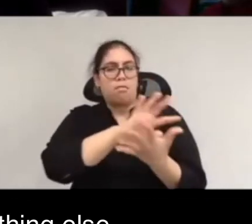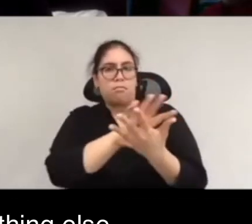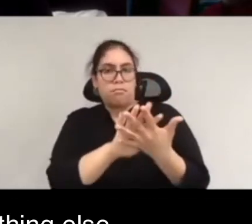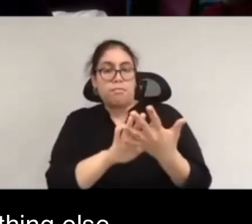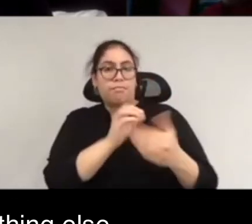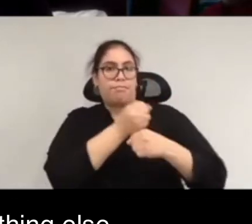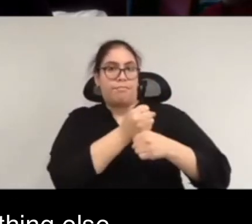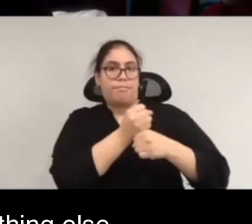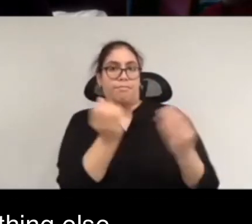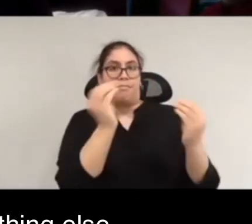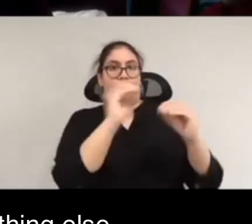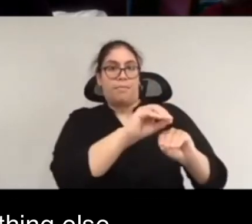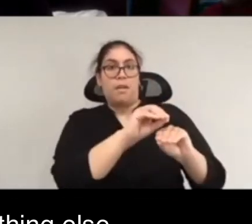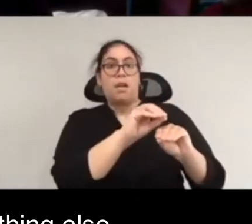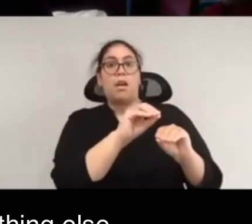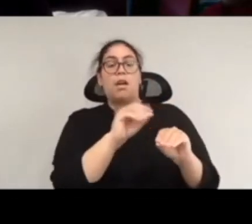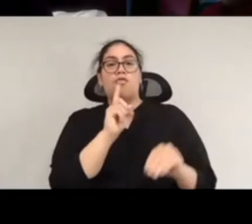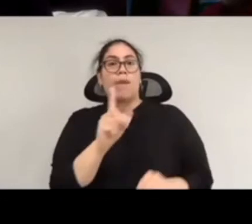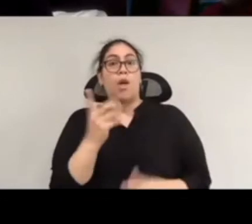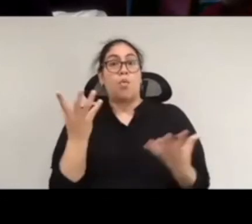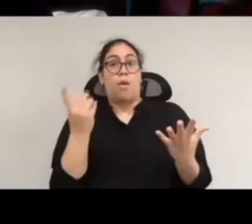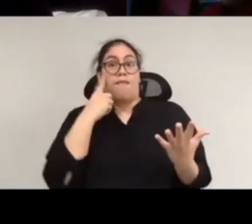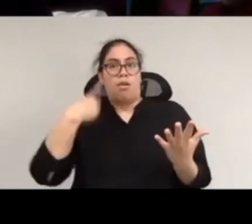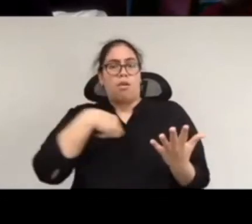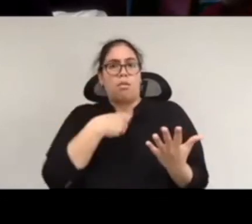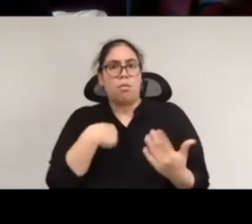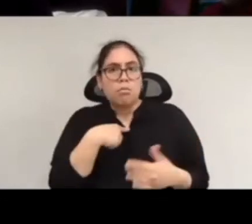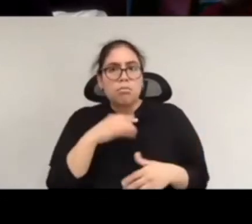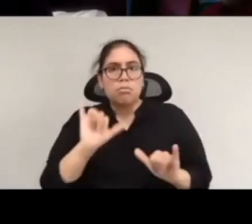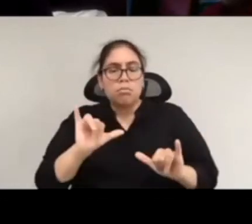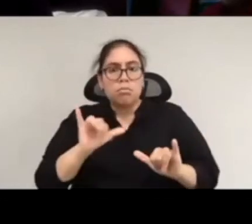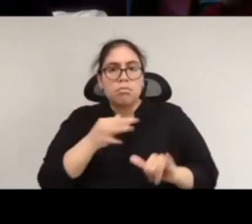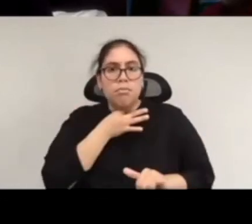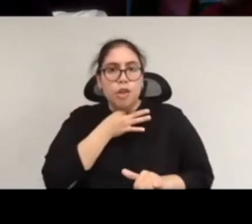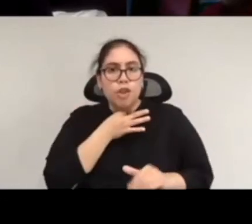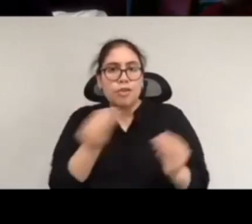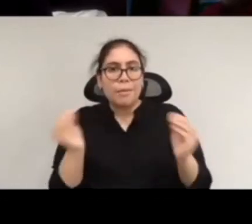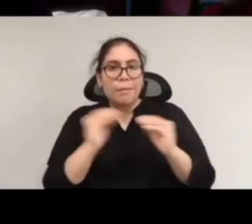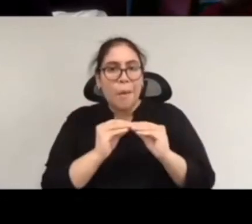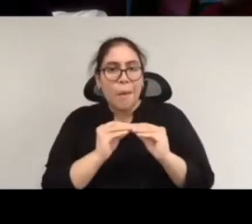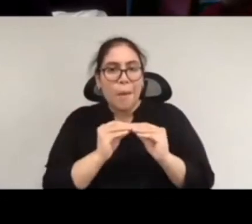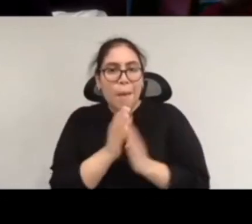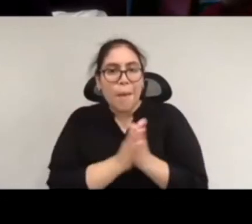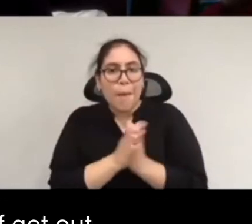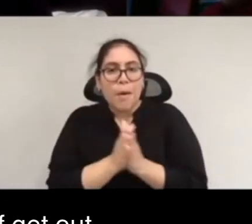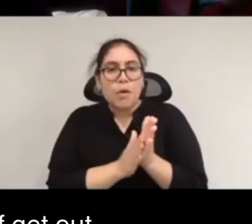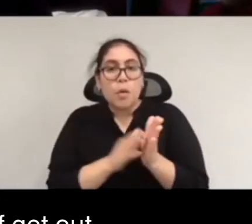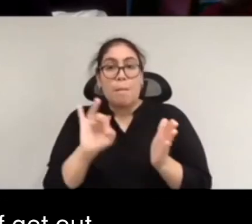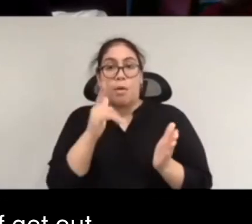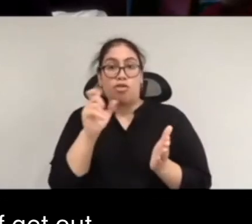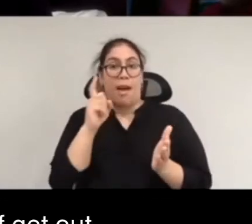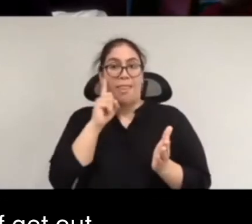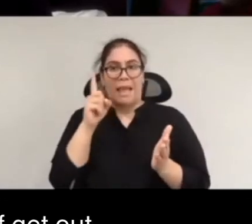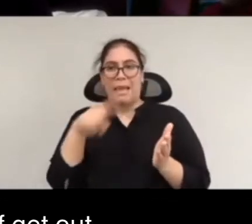than anything else was pique our curiosity, which is what I think Michelle and what I hope that a lot of you kind of get out of this panel as